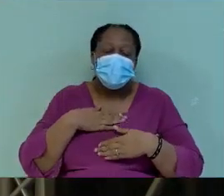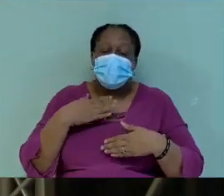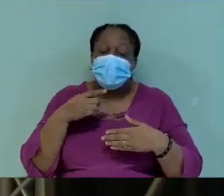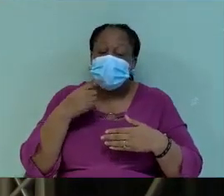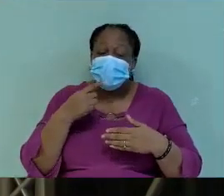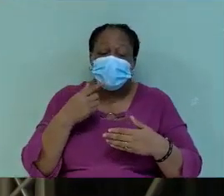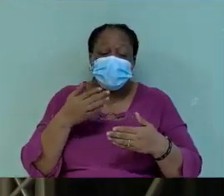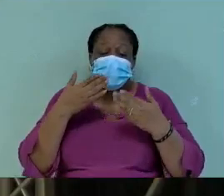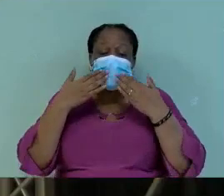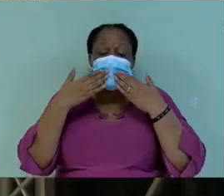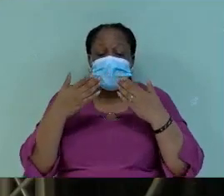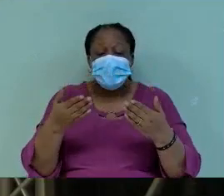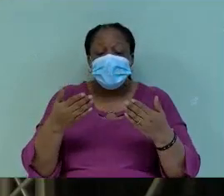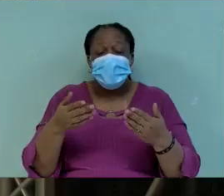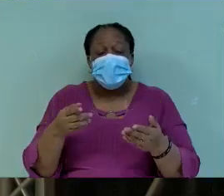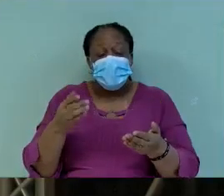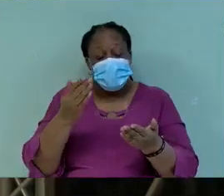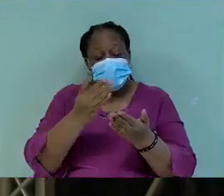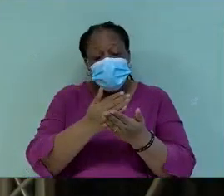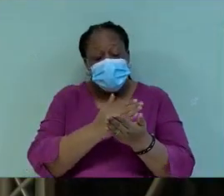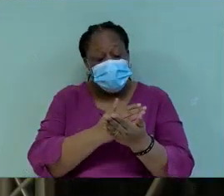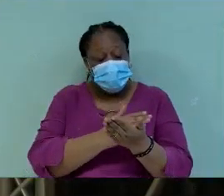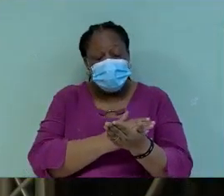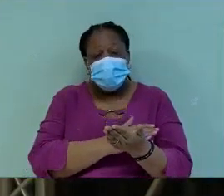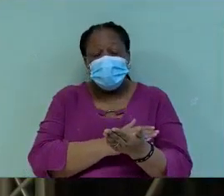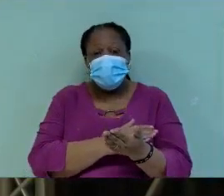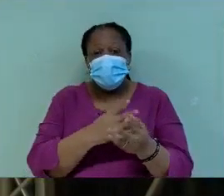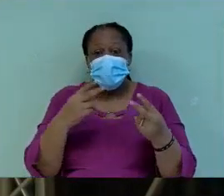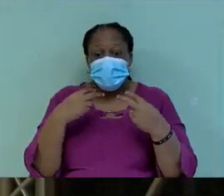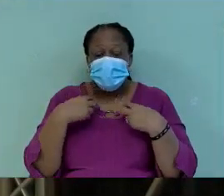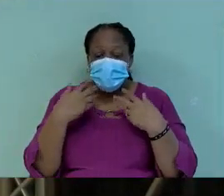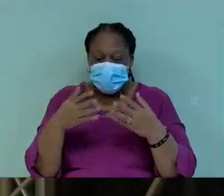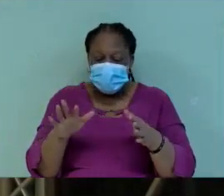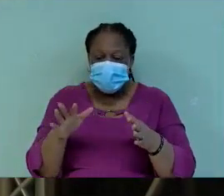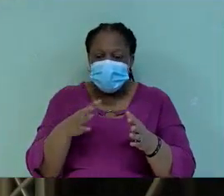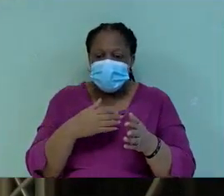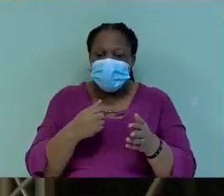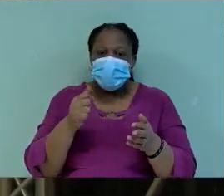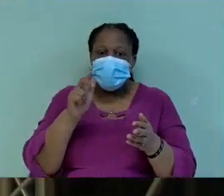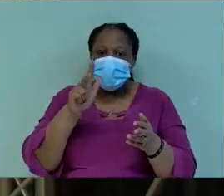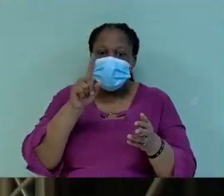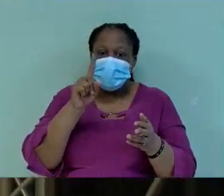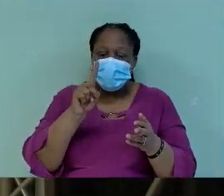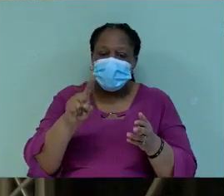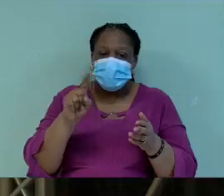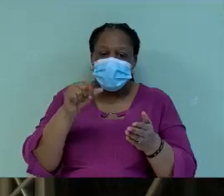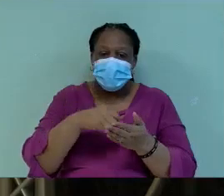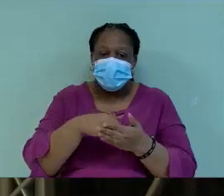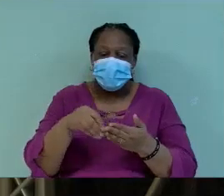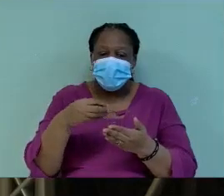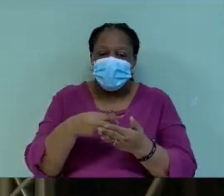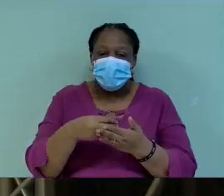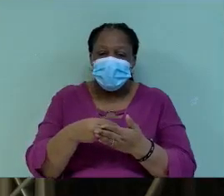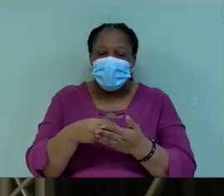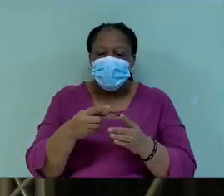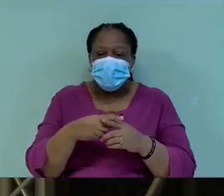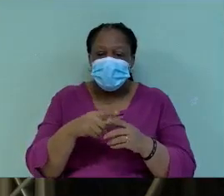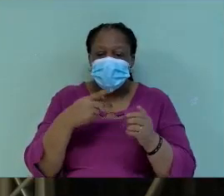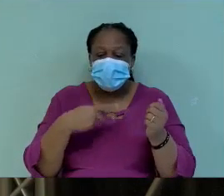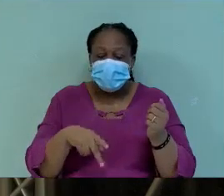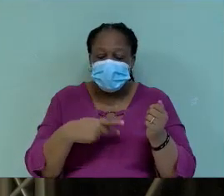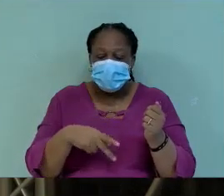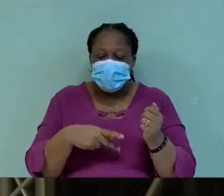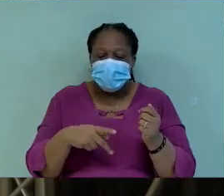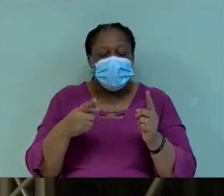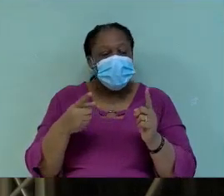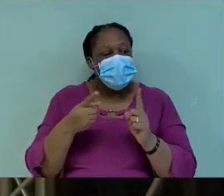of names for the persons have been completed, and the $31,000 has been transferred to St. Kitts and Nevis